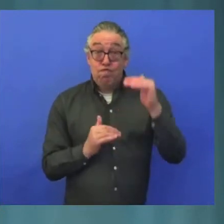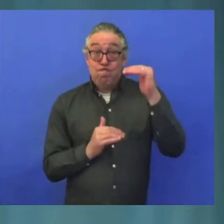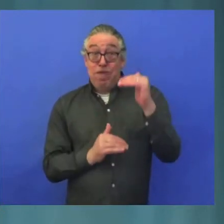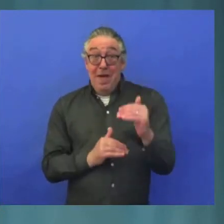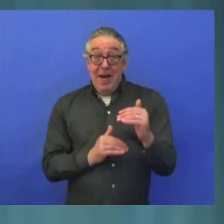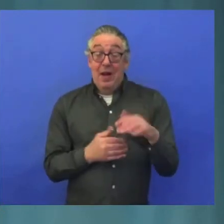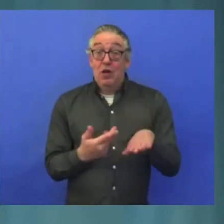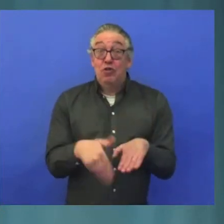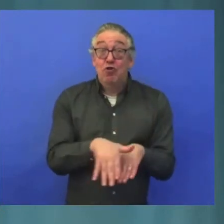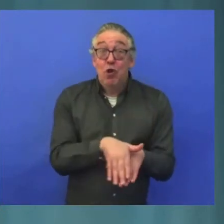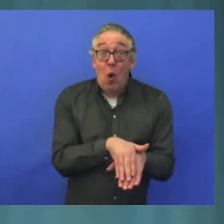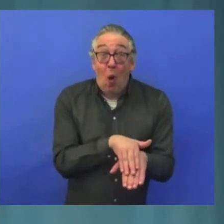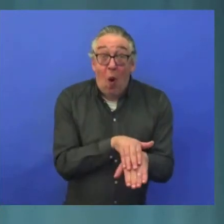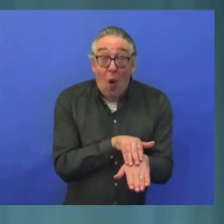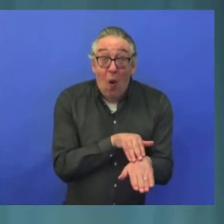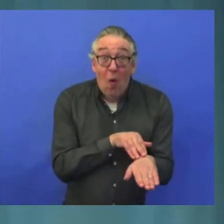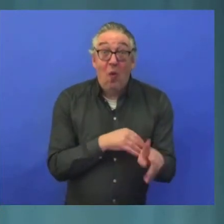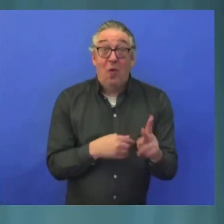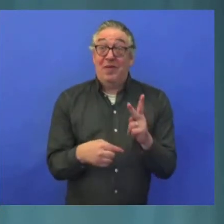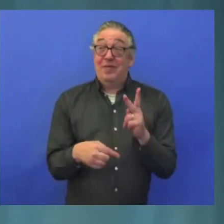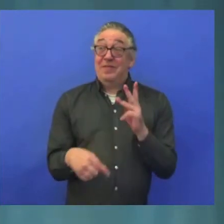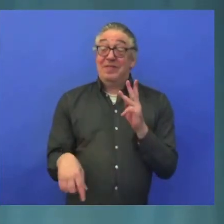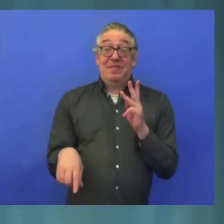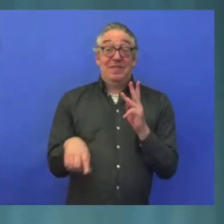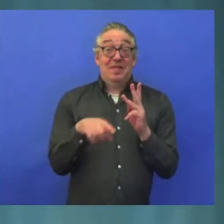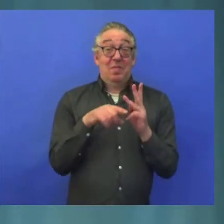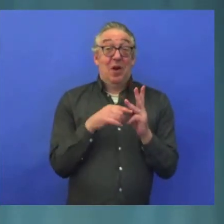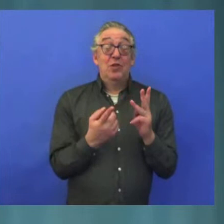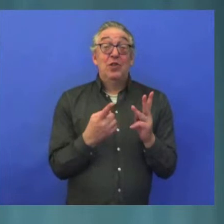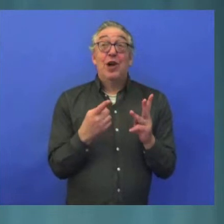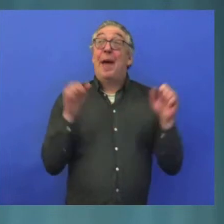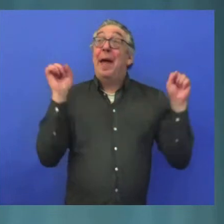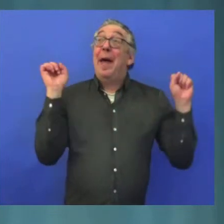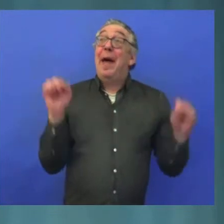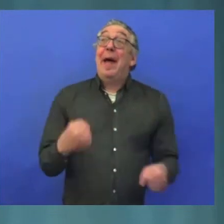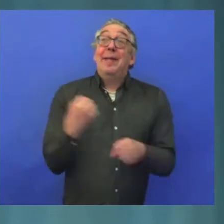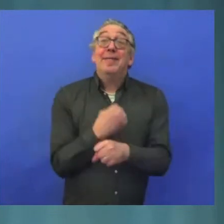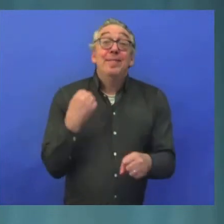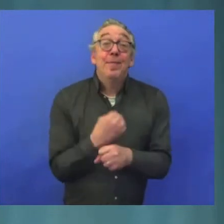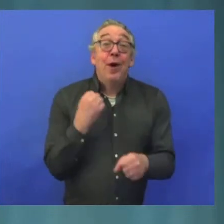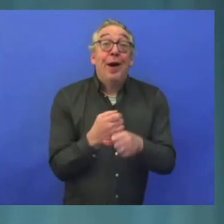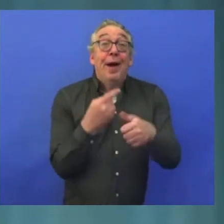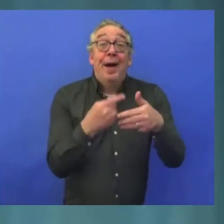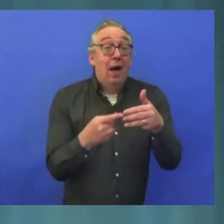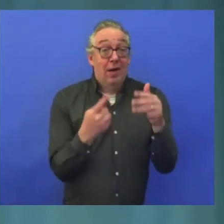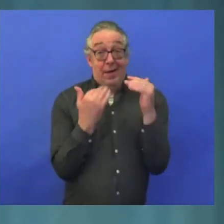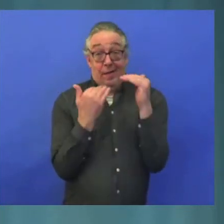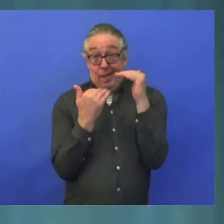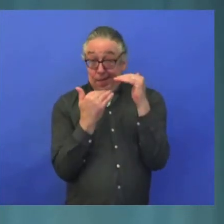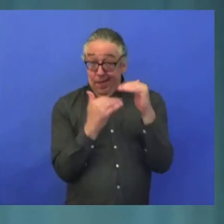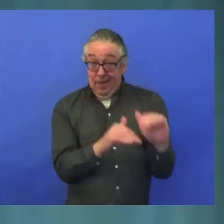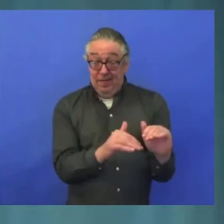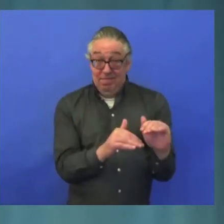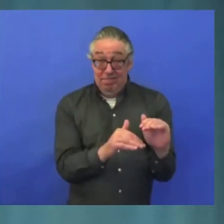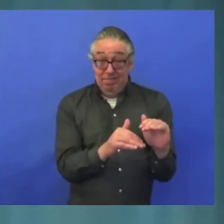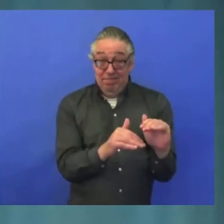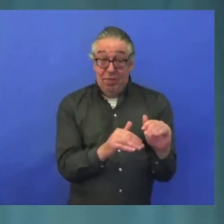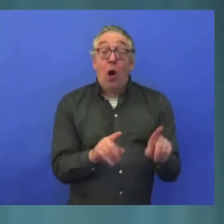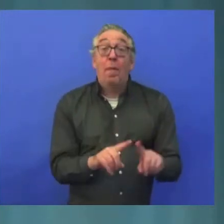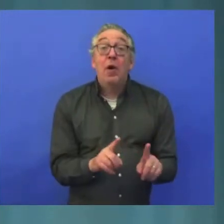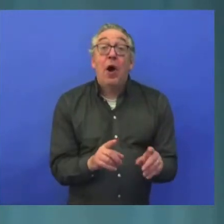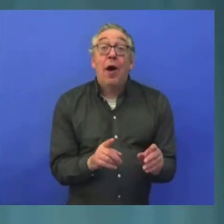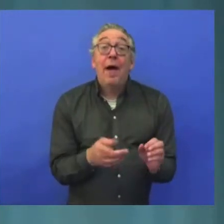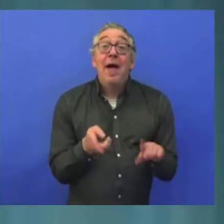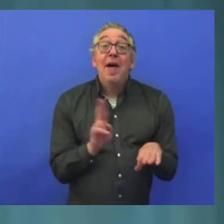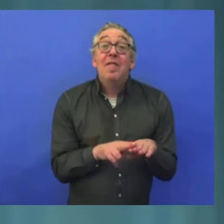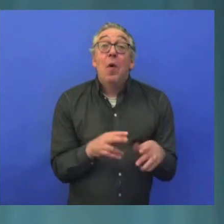it had very less functions. But if that wasn't there, we do not have the whole